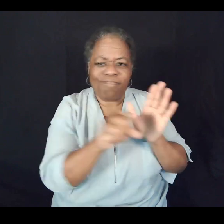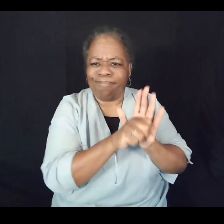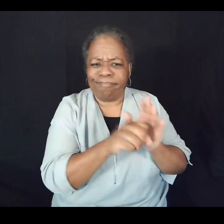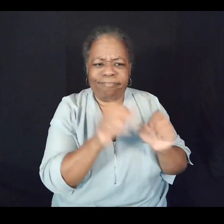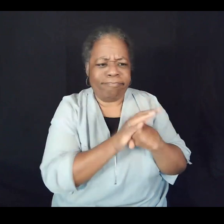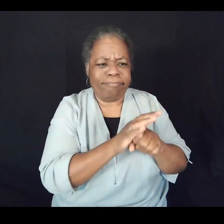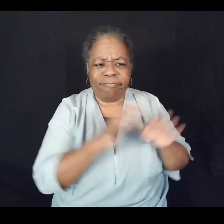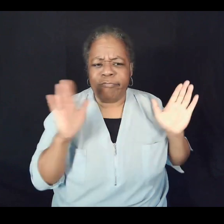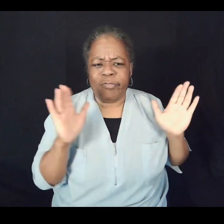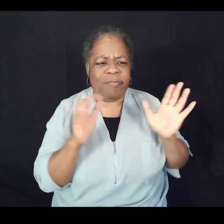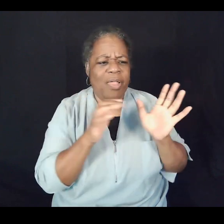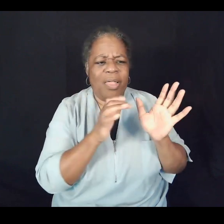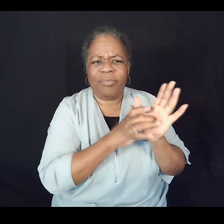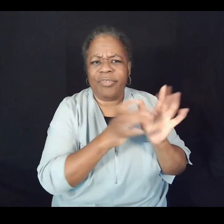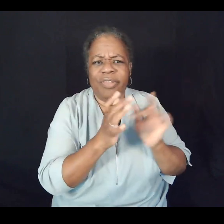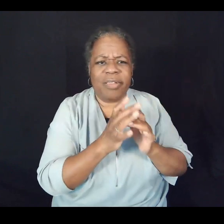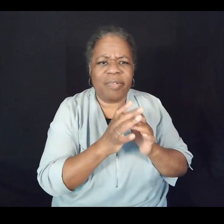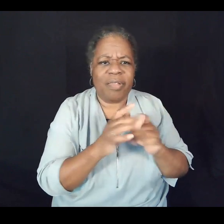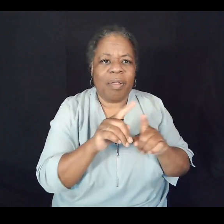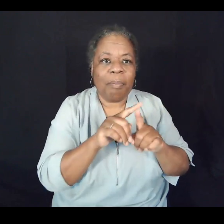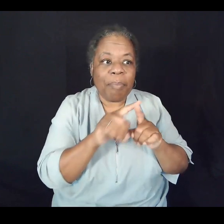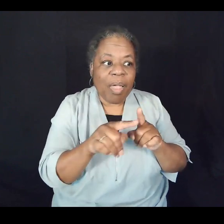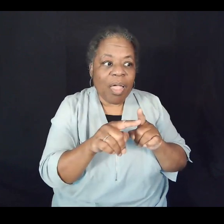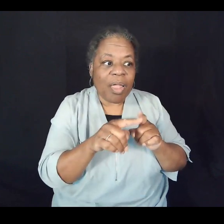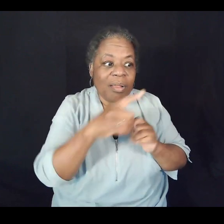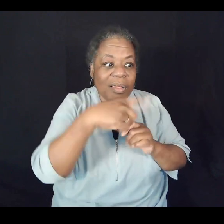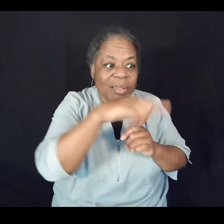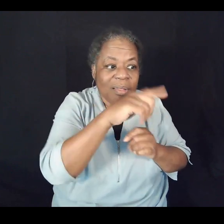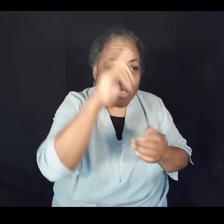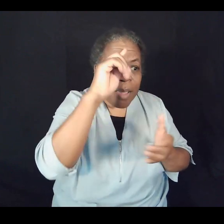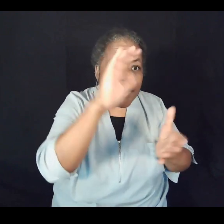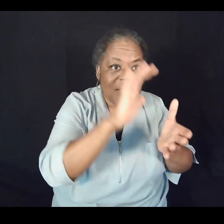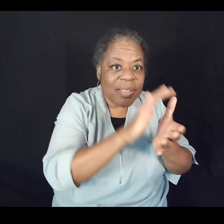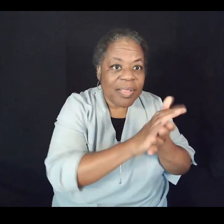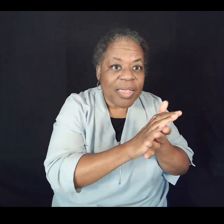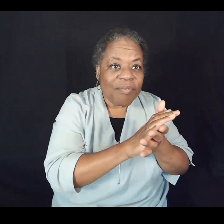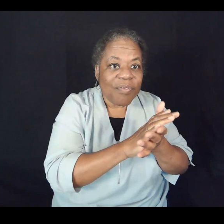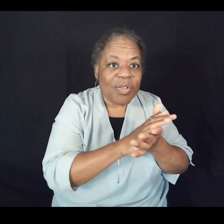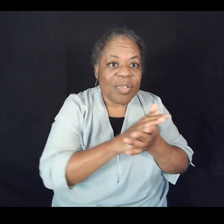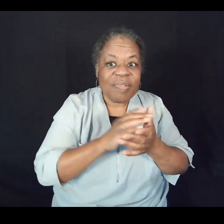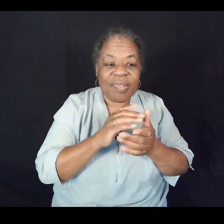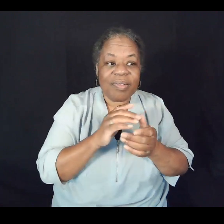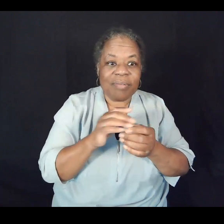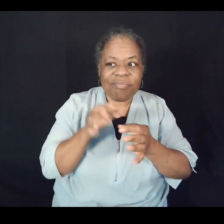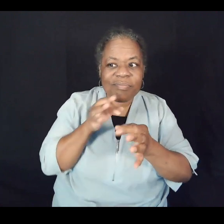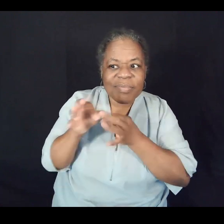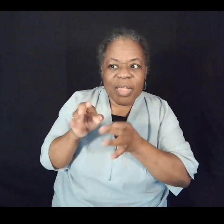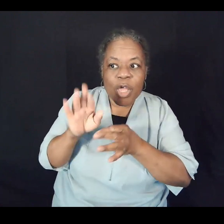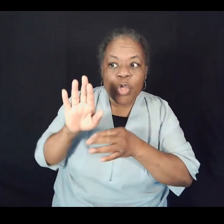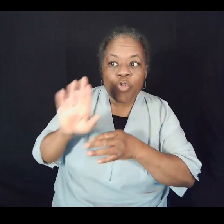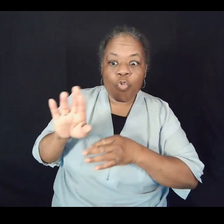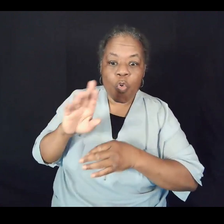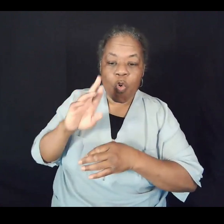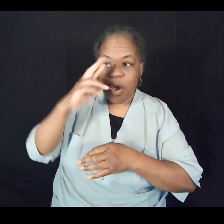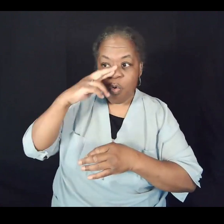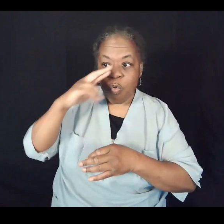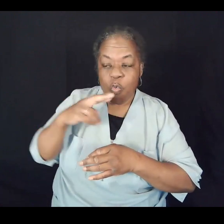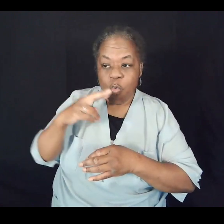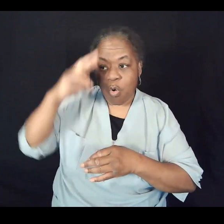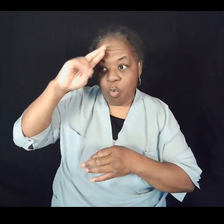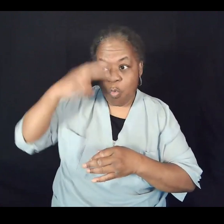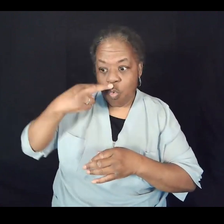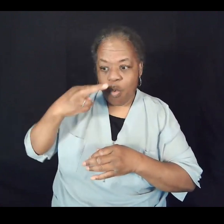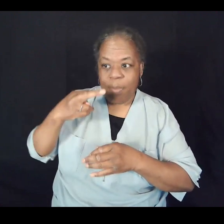went to a whole new level when those believers said, "Your Roman emperor is not our Lord. Jesus is our